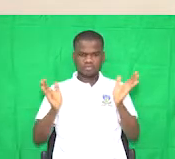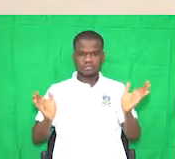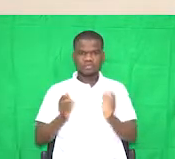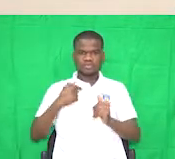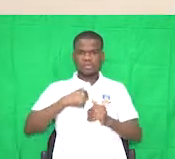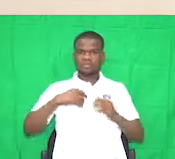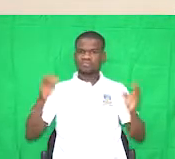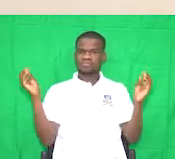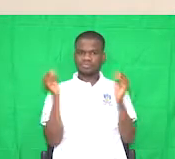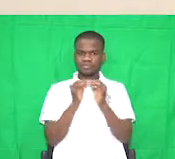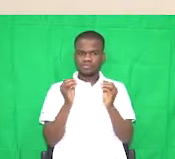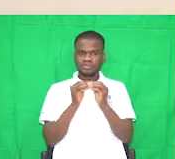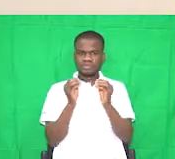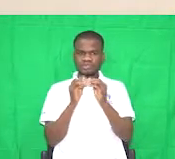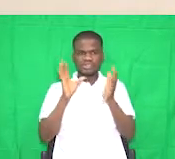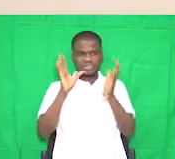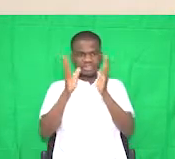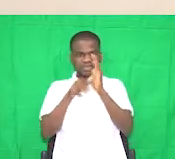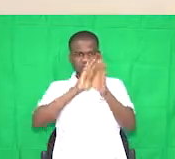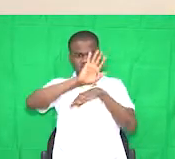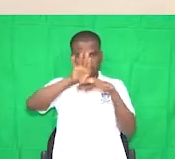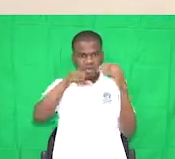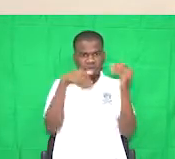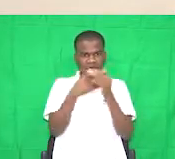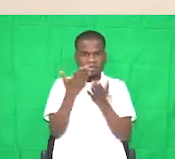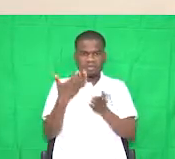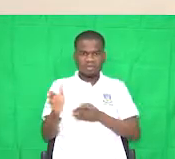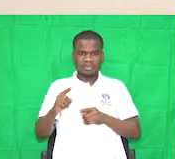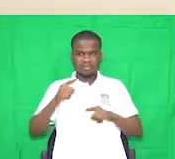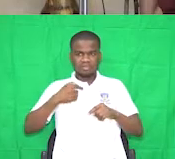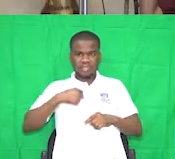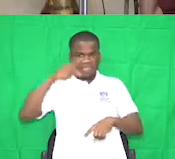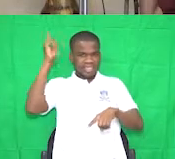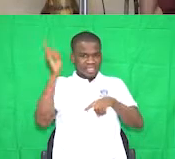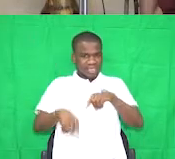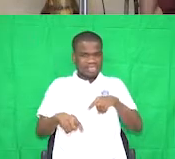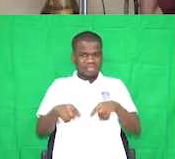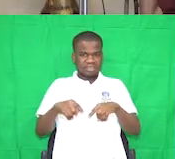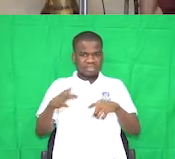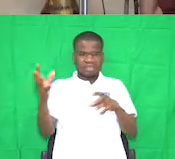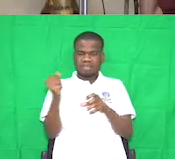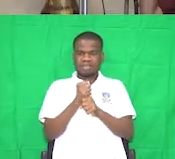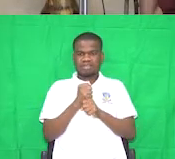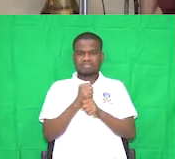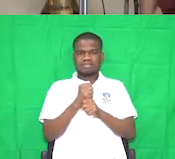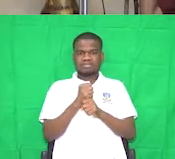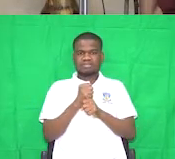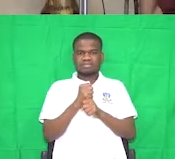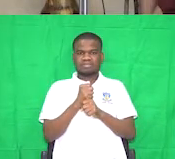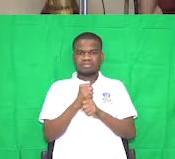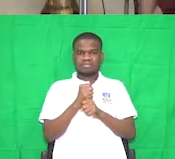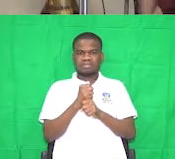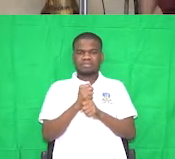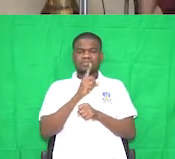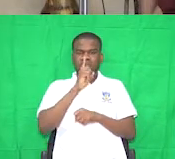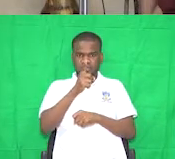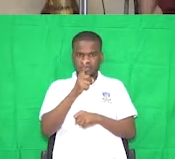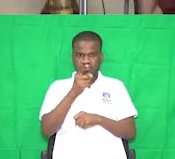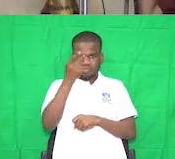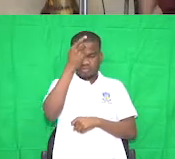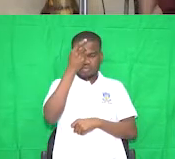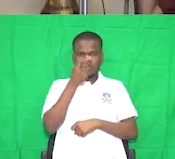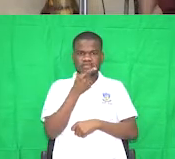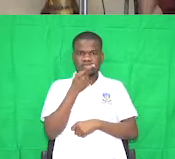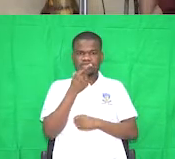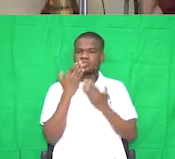me to reach out to the things I never thought were within my reach. My